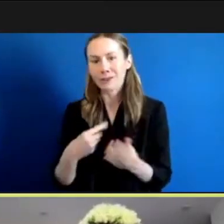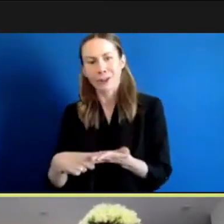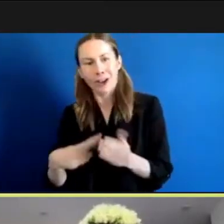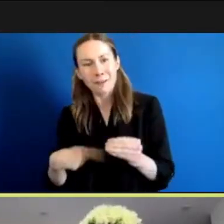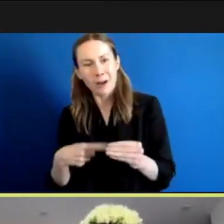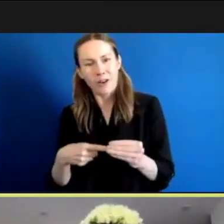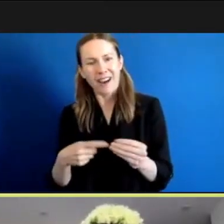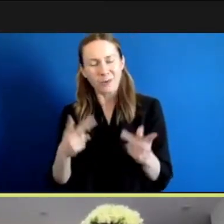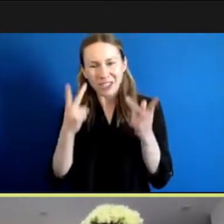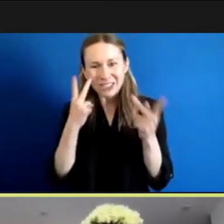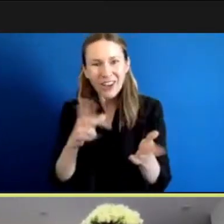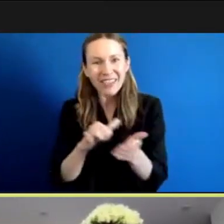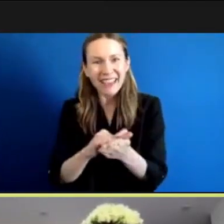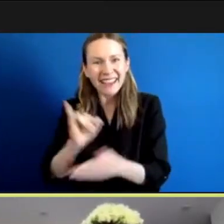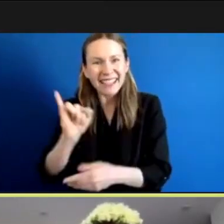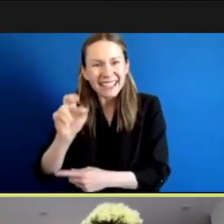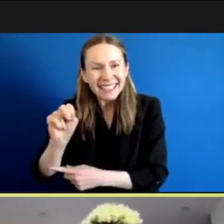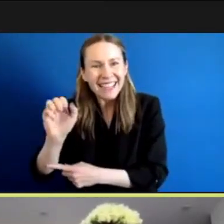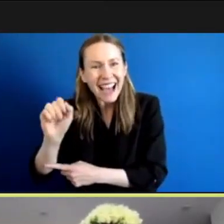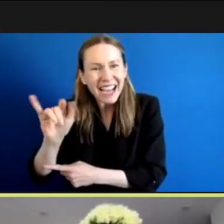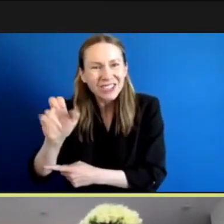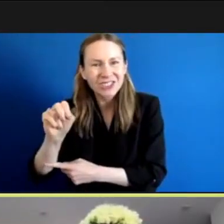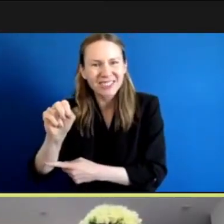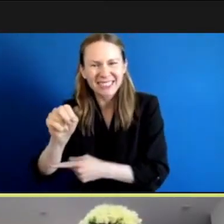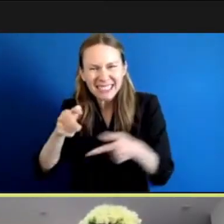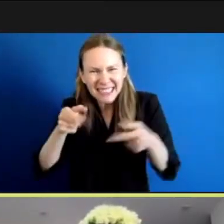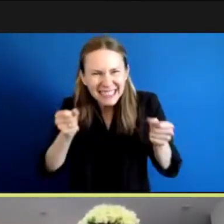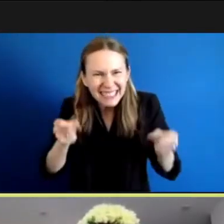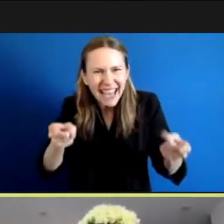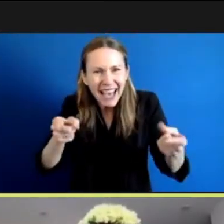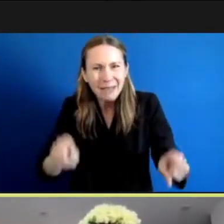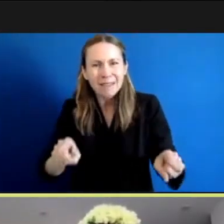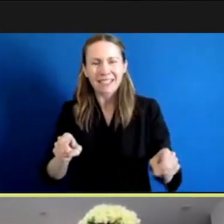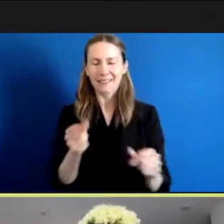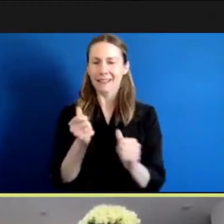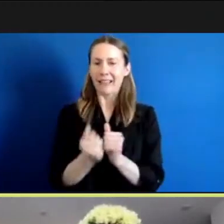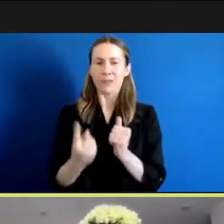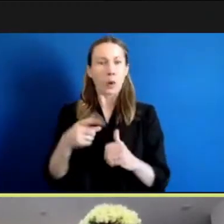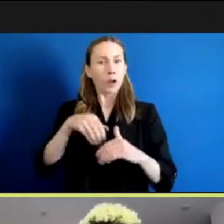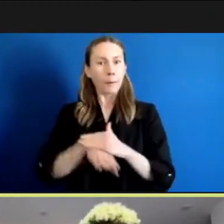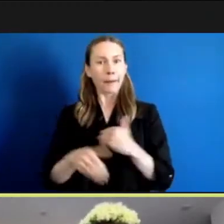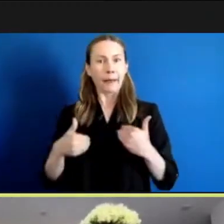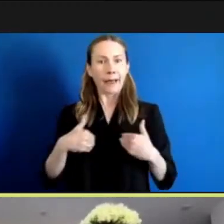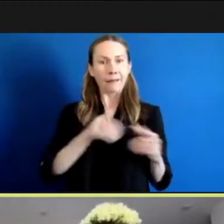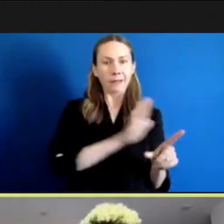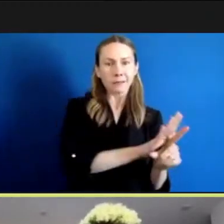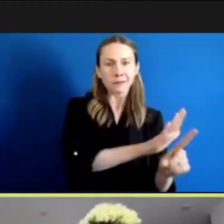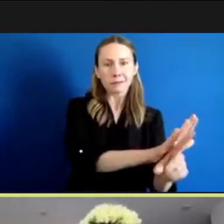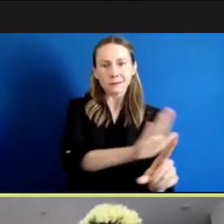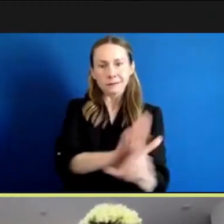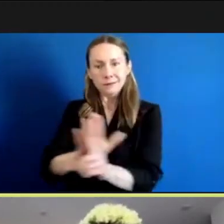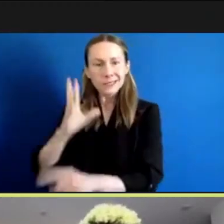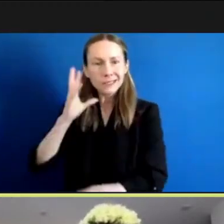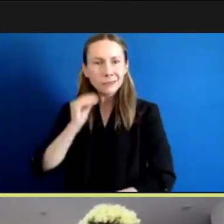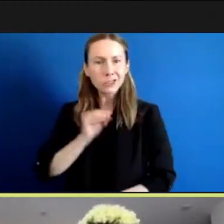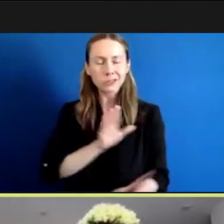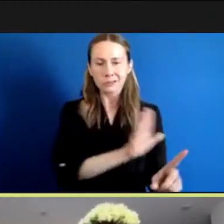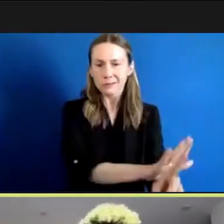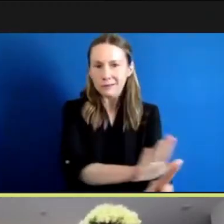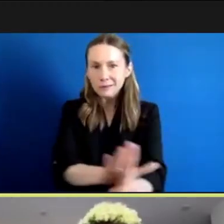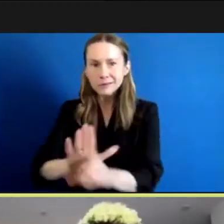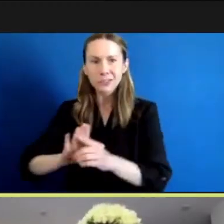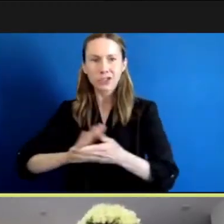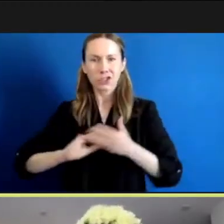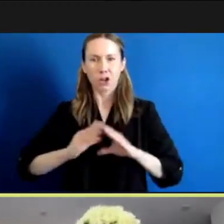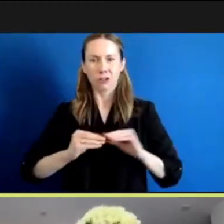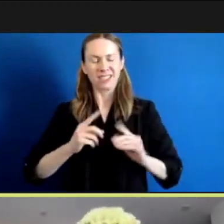do that in action today. A lot of the panelists, like everybody comes in with their own story. And sometimes it's hard to share. Sometimes it feels